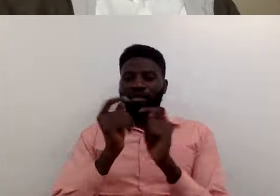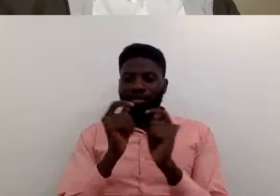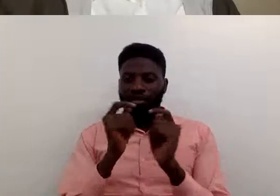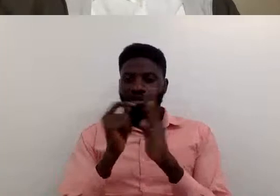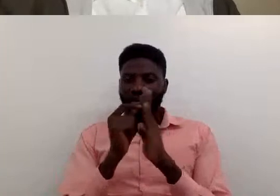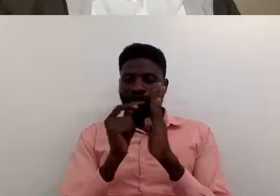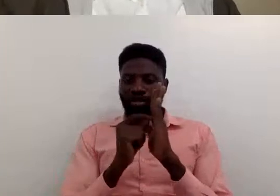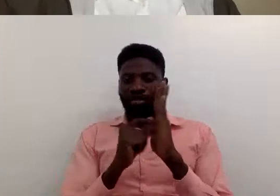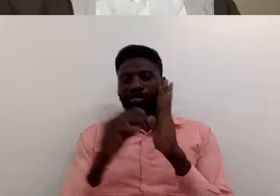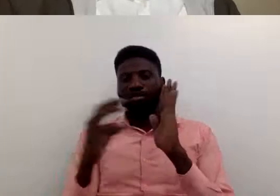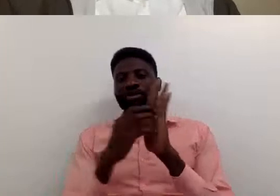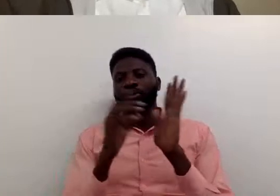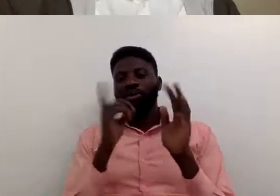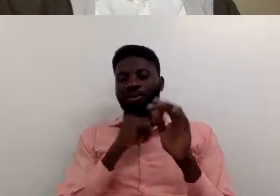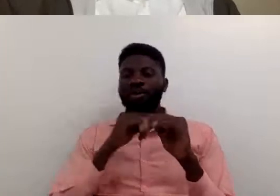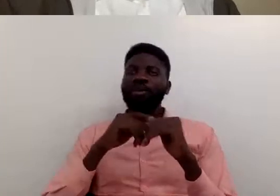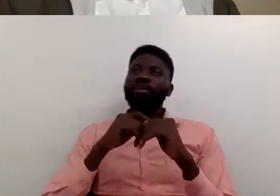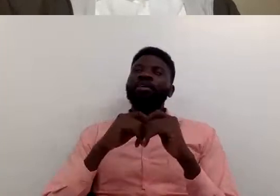to our students.